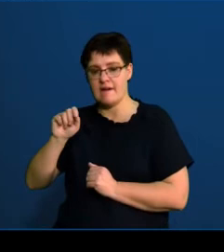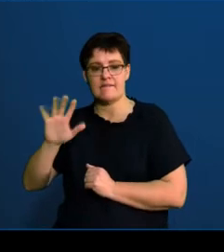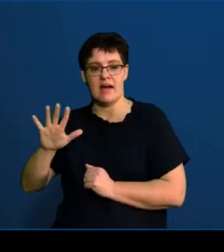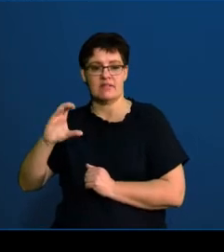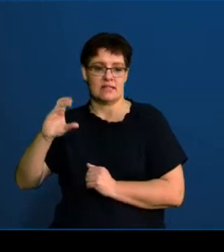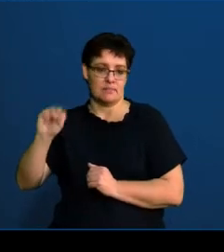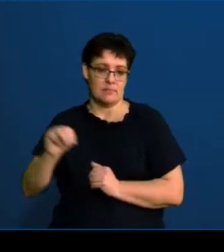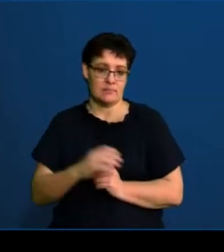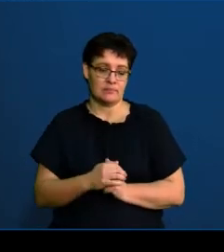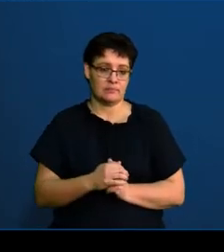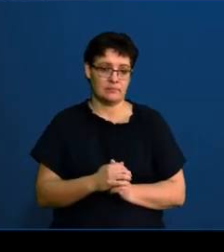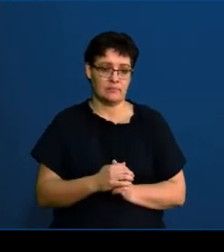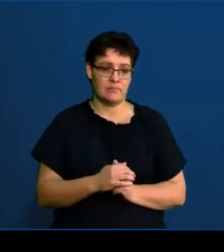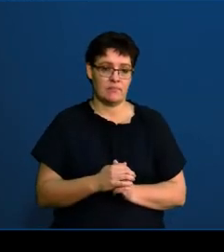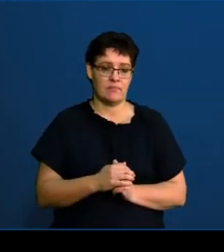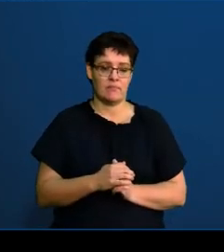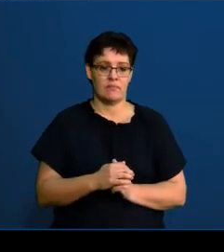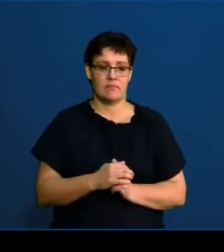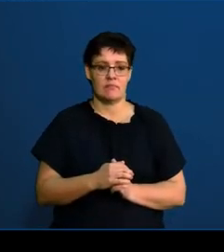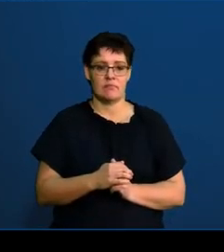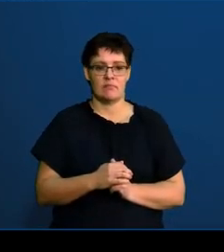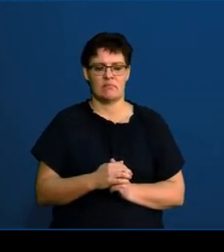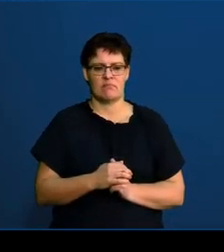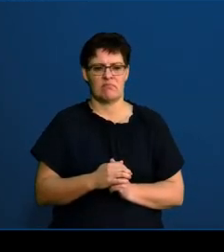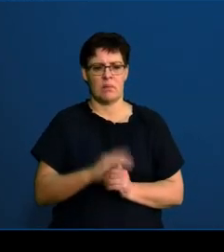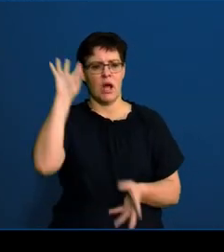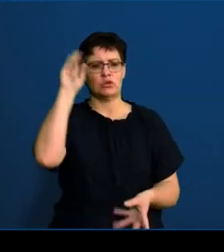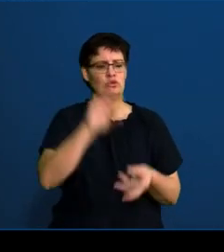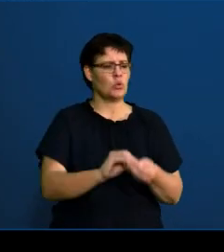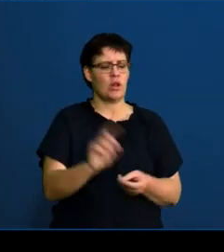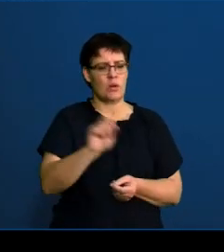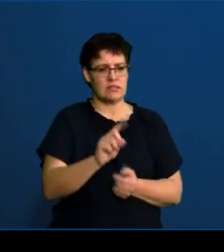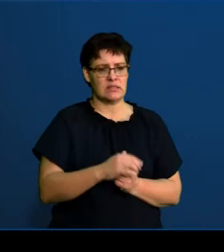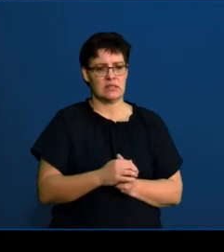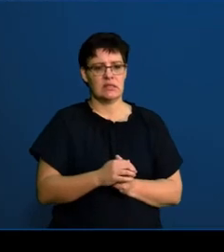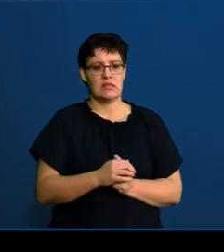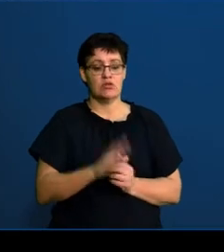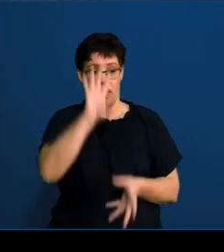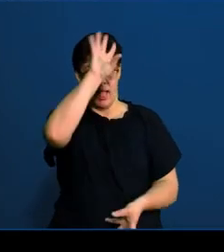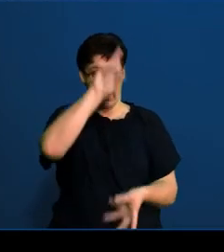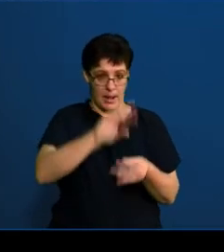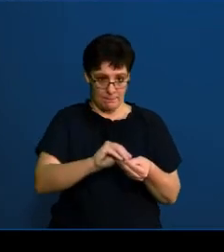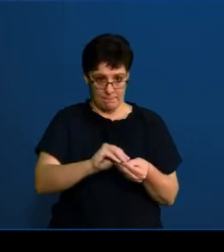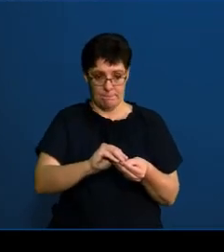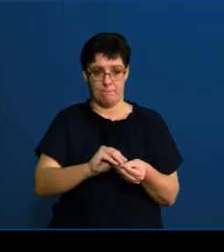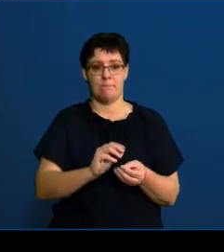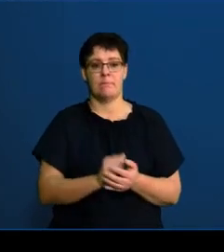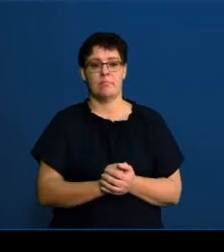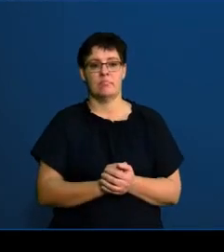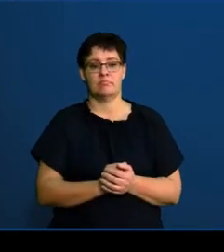18.5 centimeters. I'm going to start off and I'll say, well, what is the total of that? So if I add those 2 up, so I've got